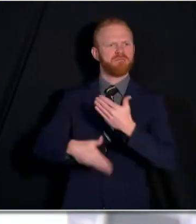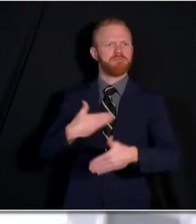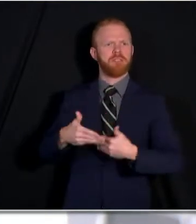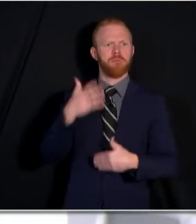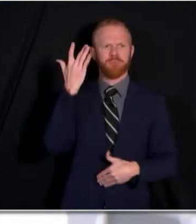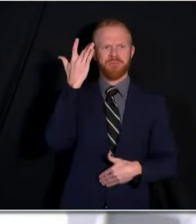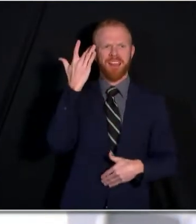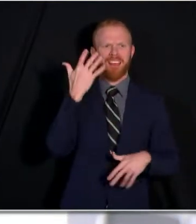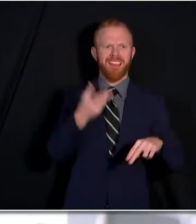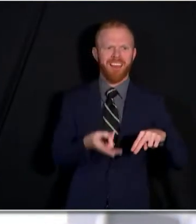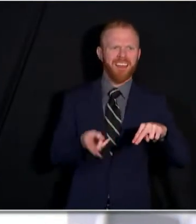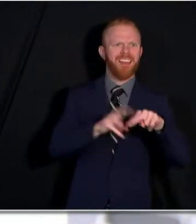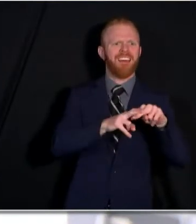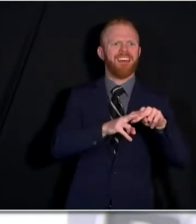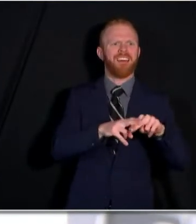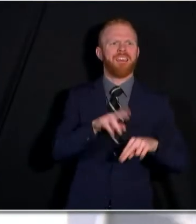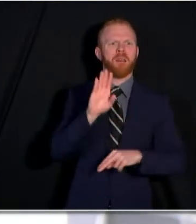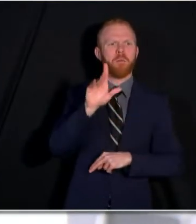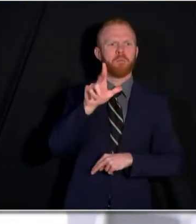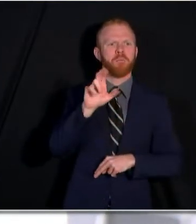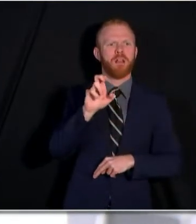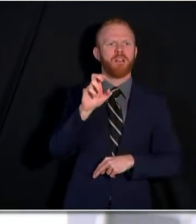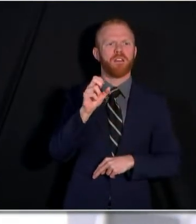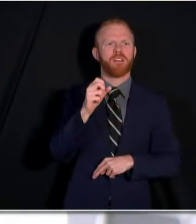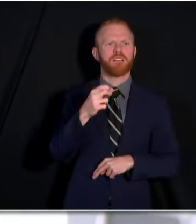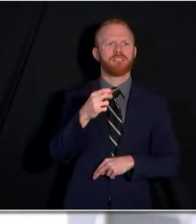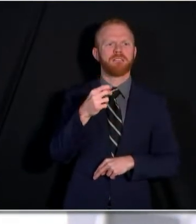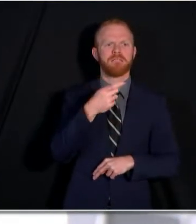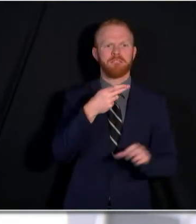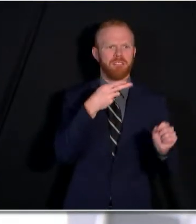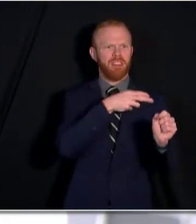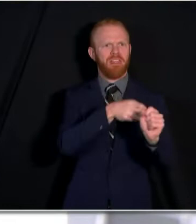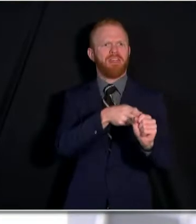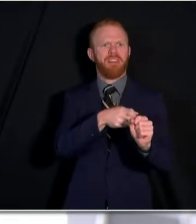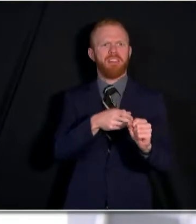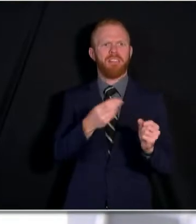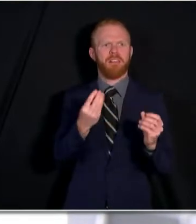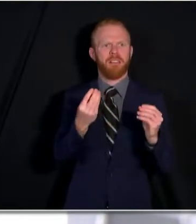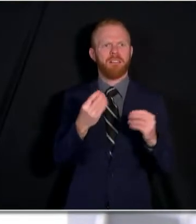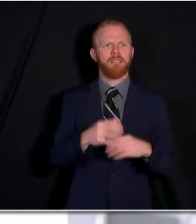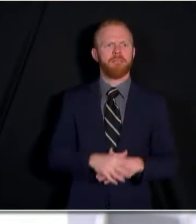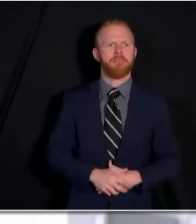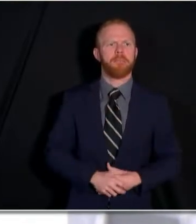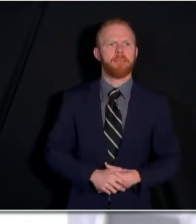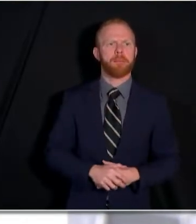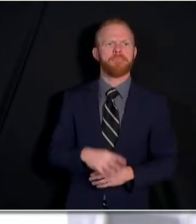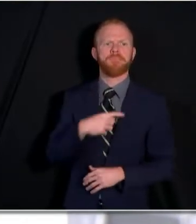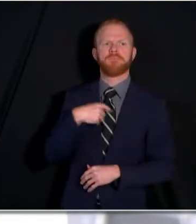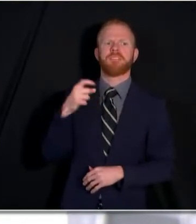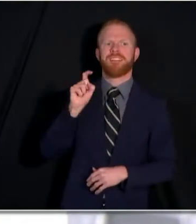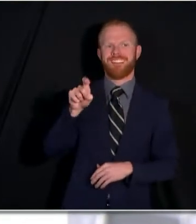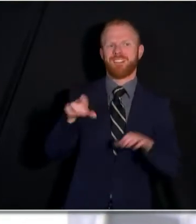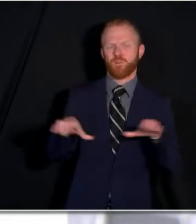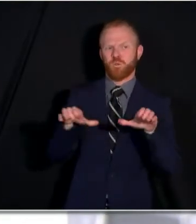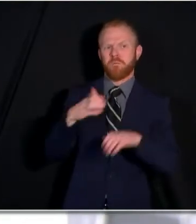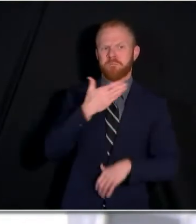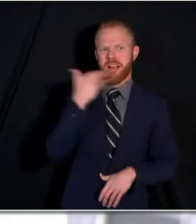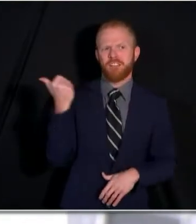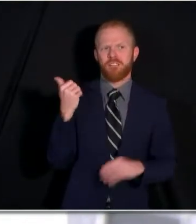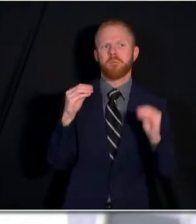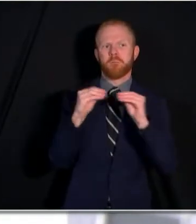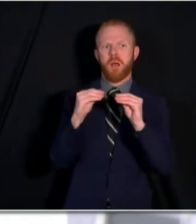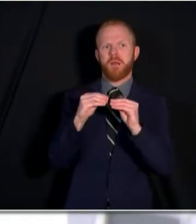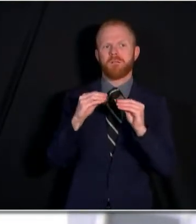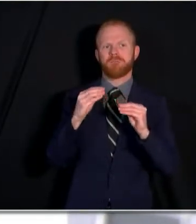extra layer, and why add another bill to the taxpayers? Well, we need to do better and do more for more efficient